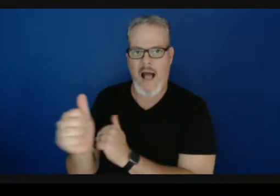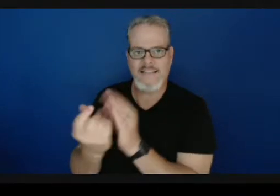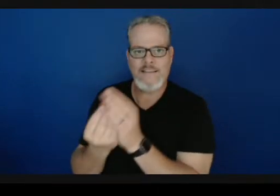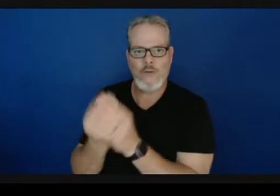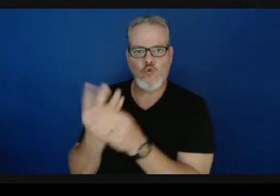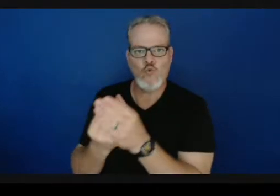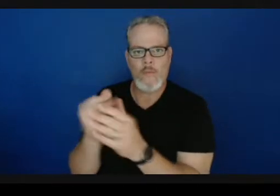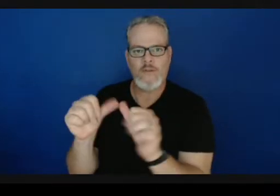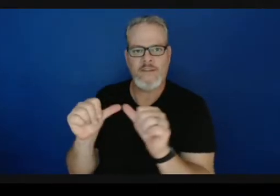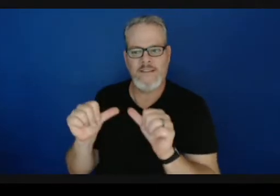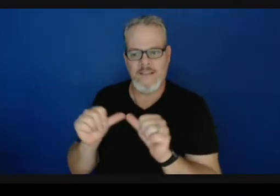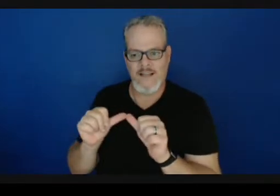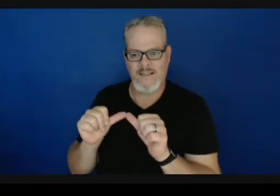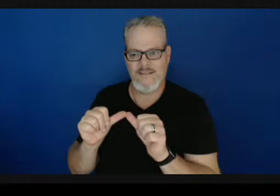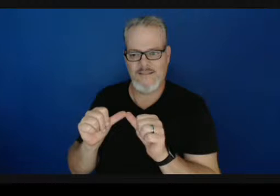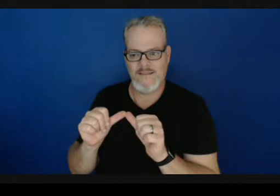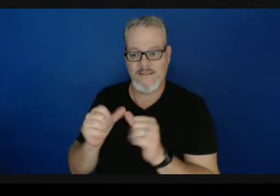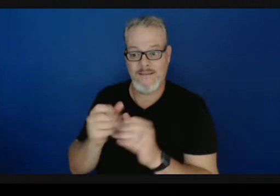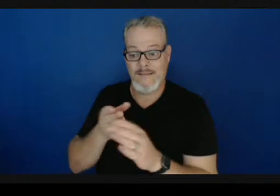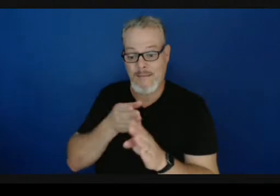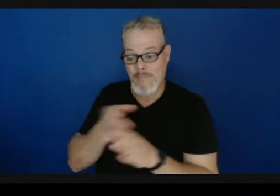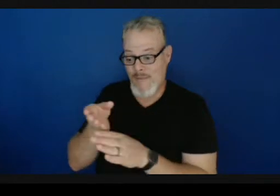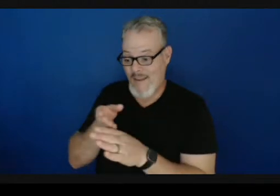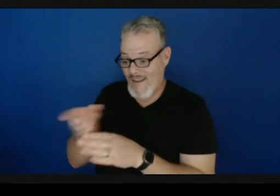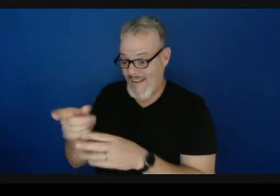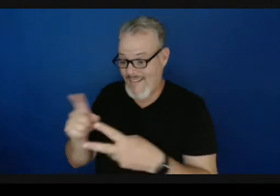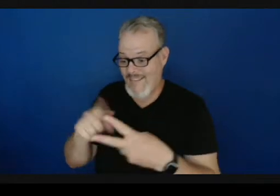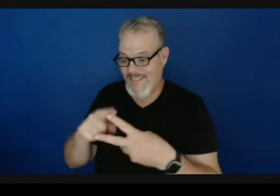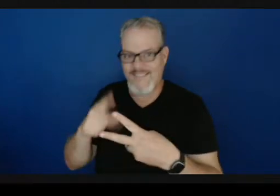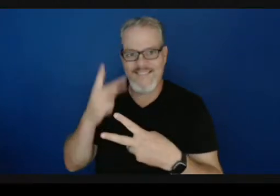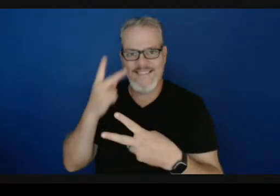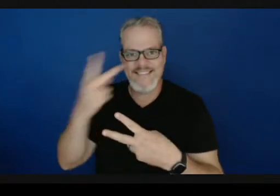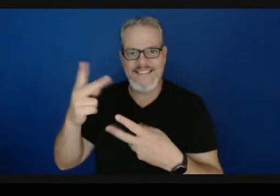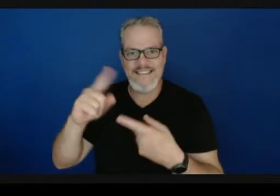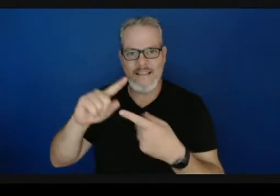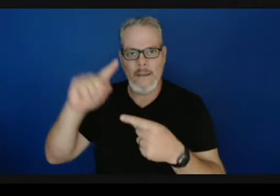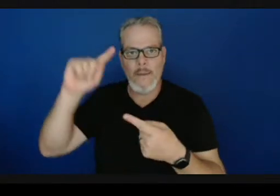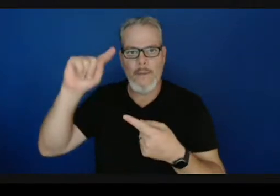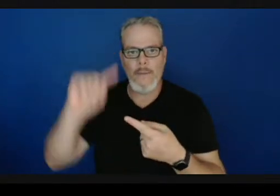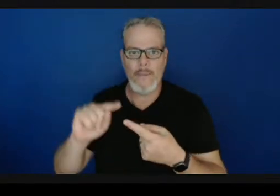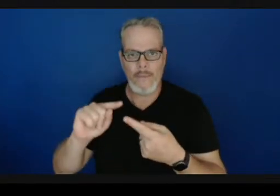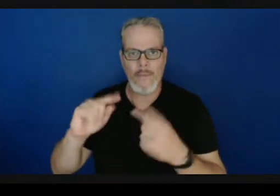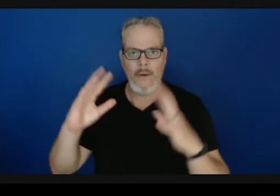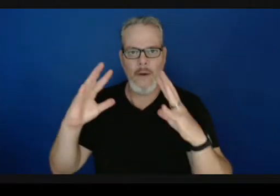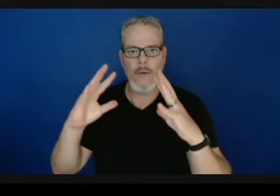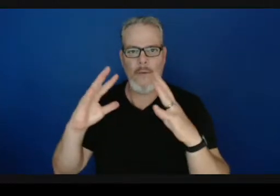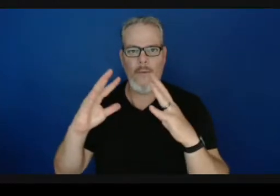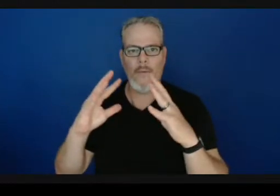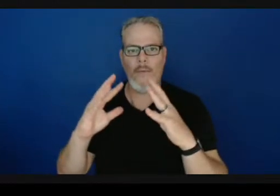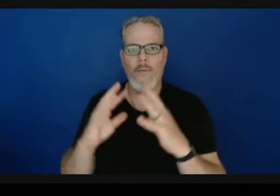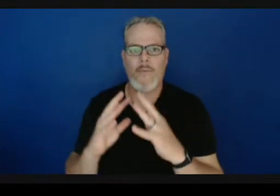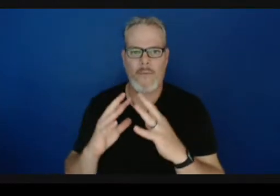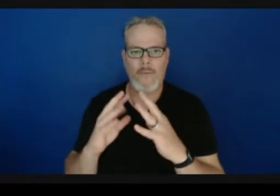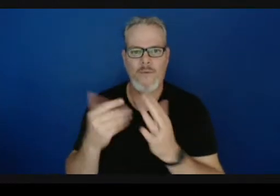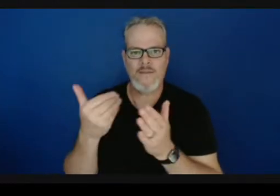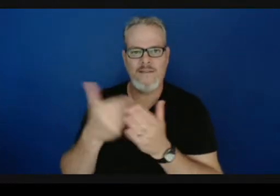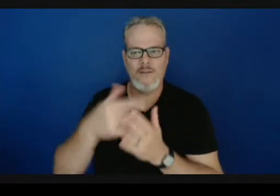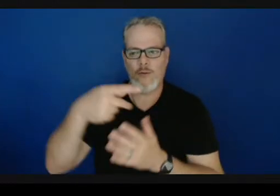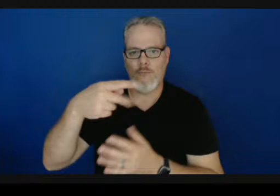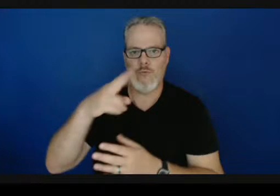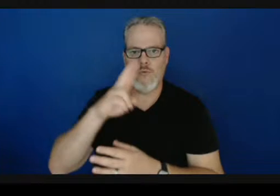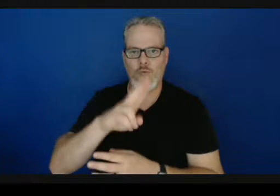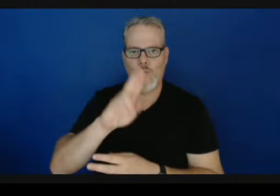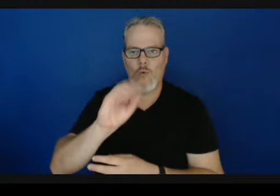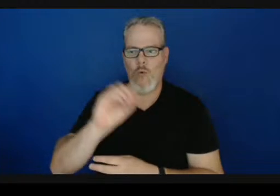main component to the rift zone is showing deflation near Mokūʻaweoweo, but it looks to the west as well with this green component. And it also saw